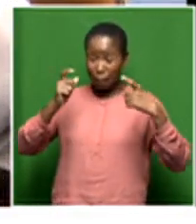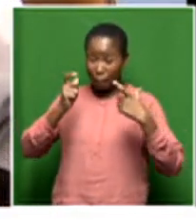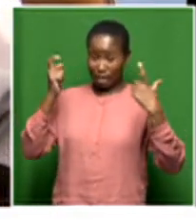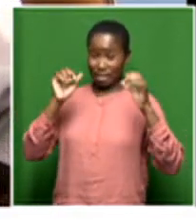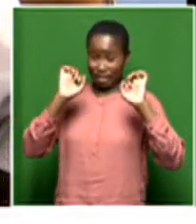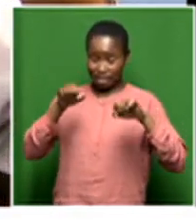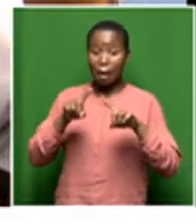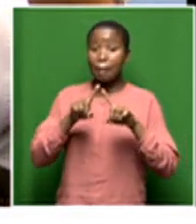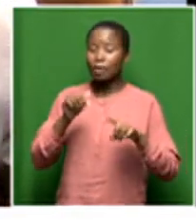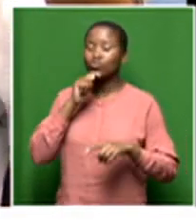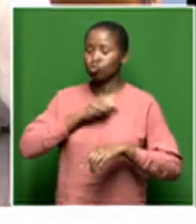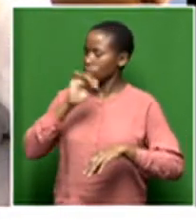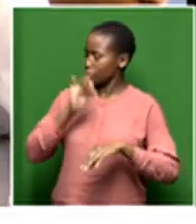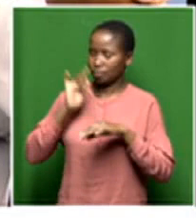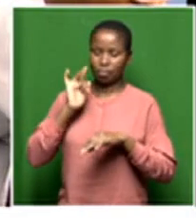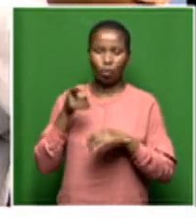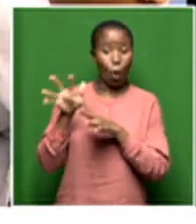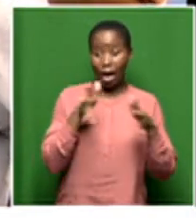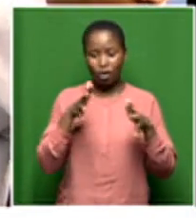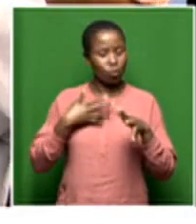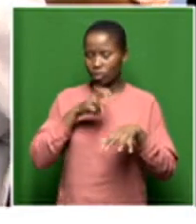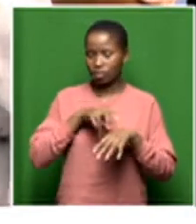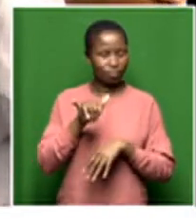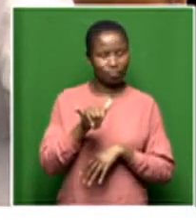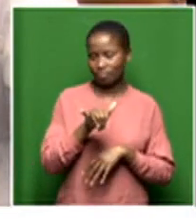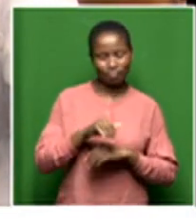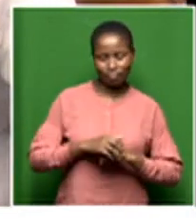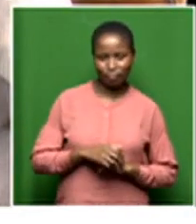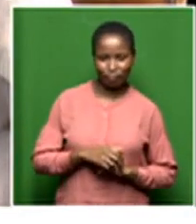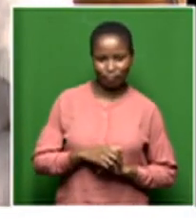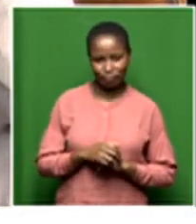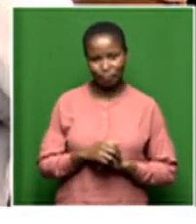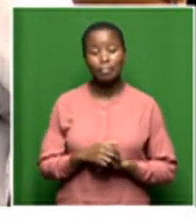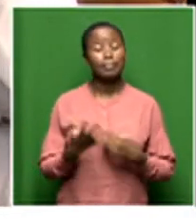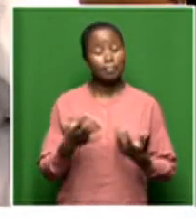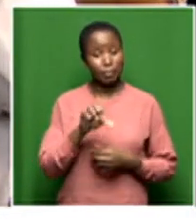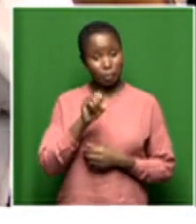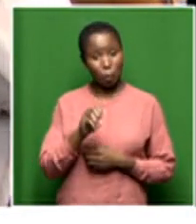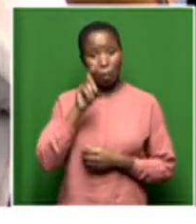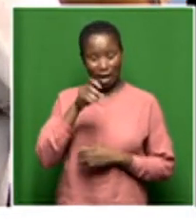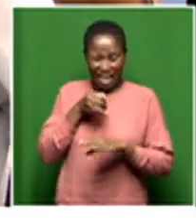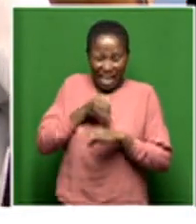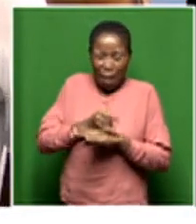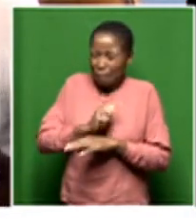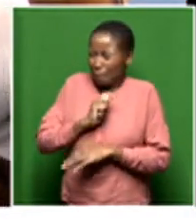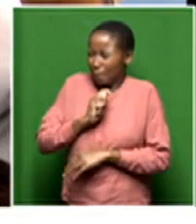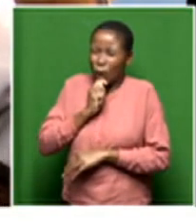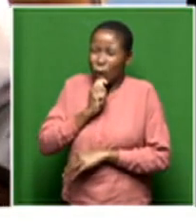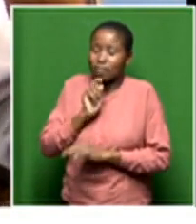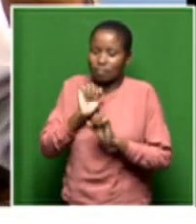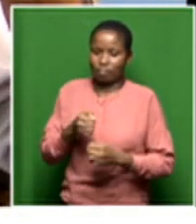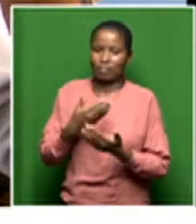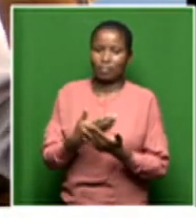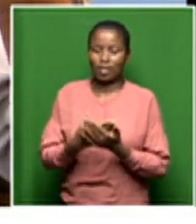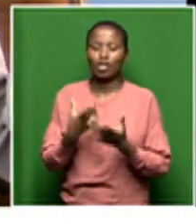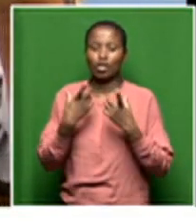as sensitive to the air as a little piece of thistle down floating on the breeze. So we have to do it early in the morning when we can